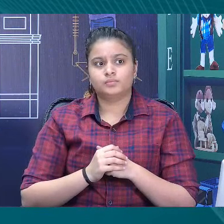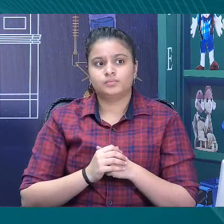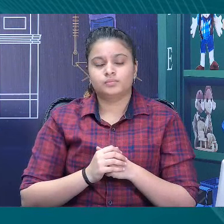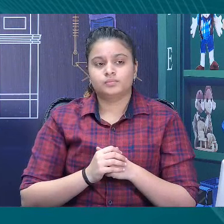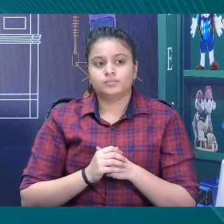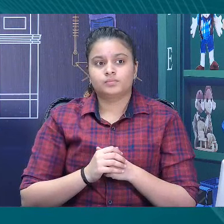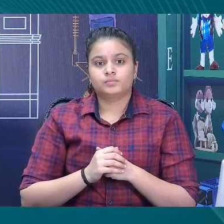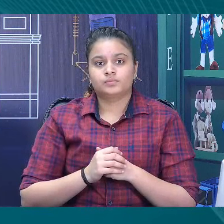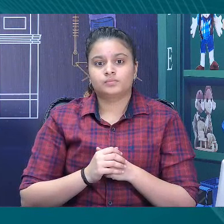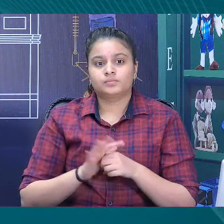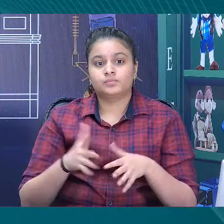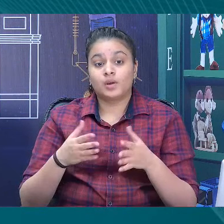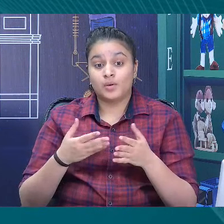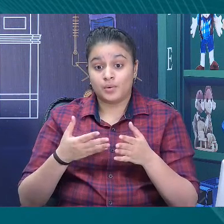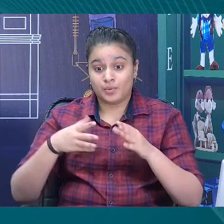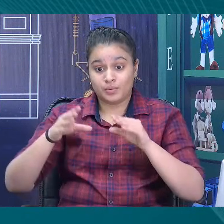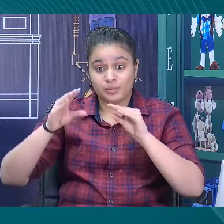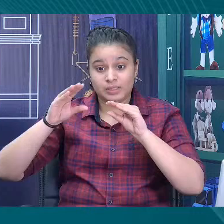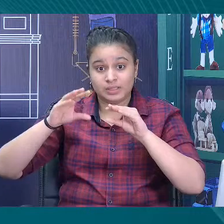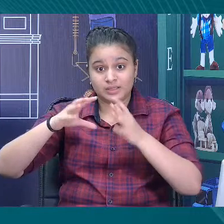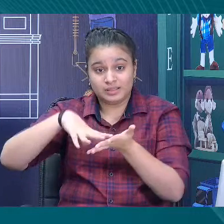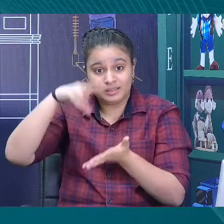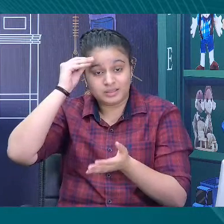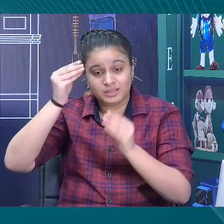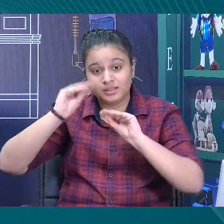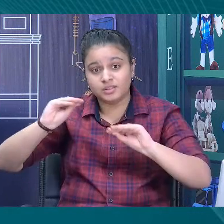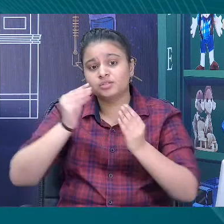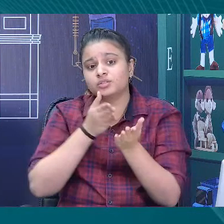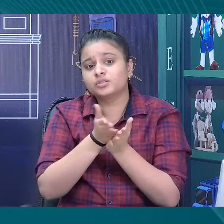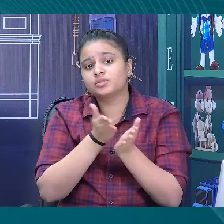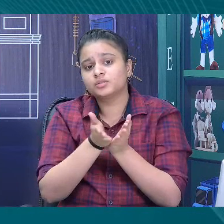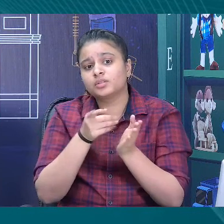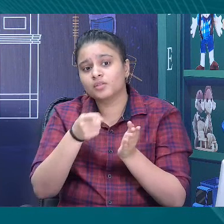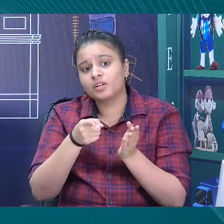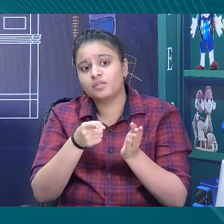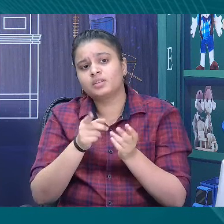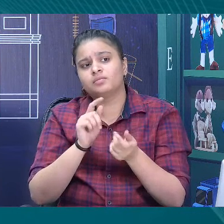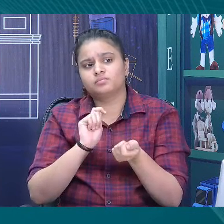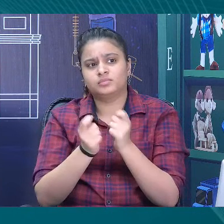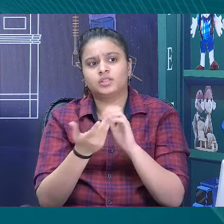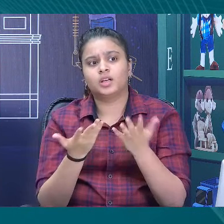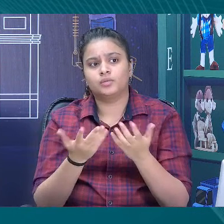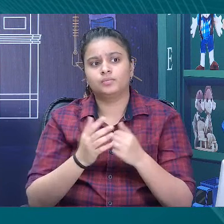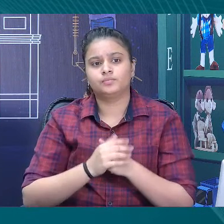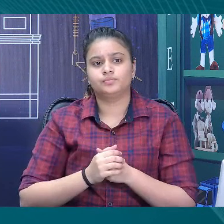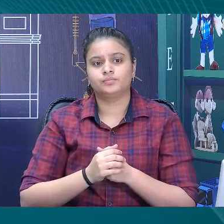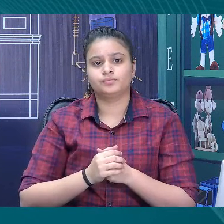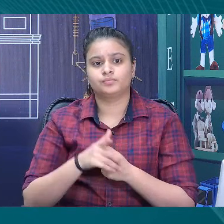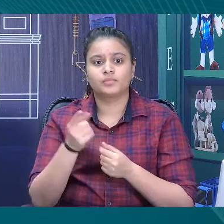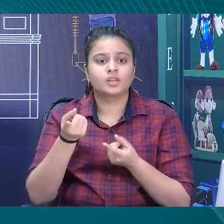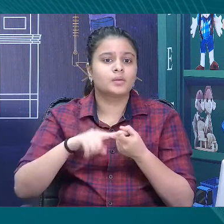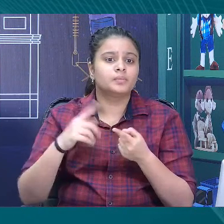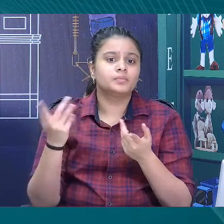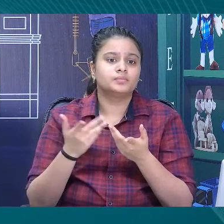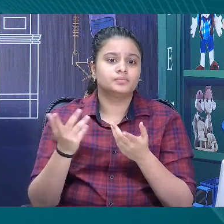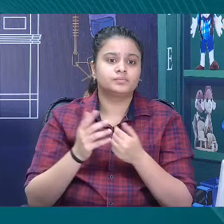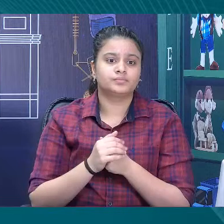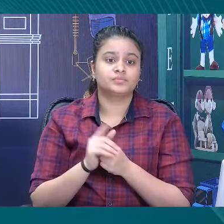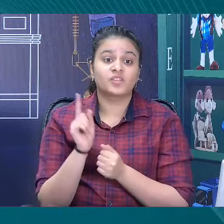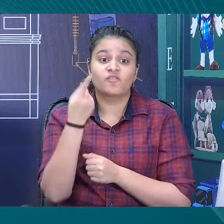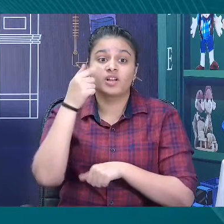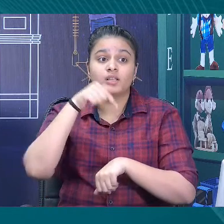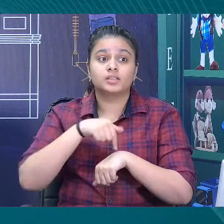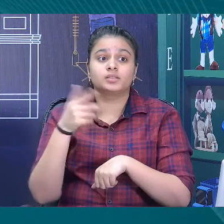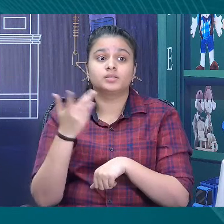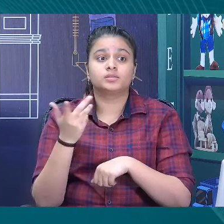how these learning teaching strategies, or actually these are modalities, what really happens in the classroom. The first thing is you have